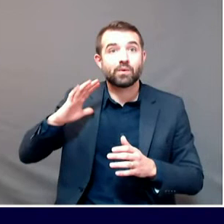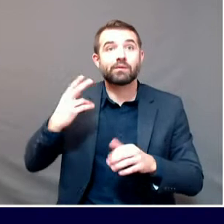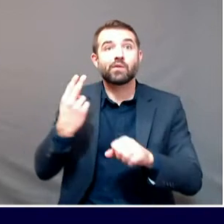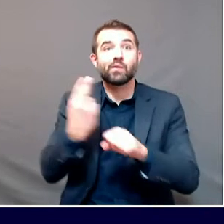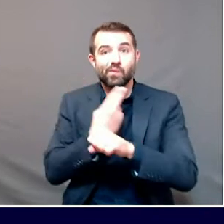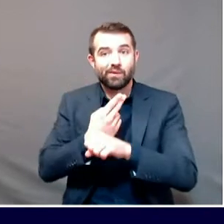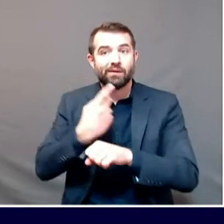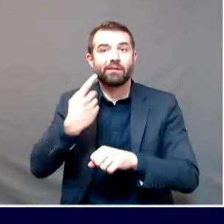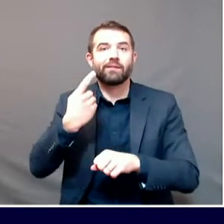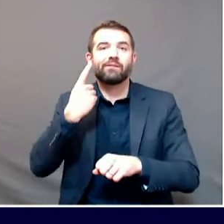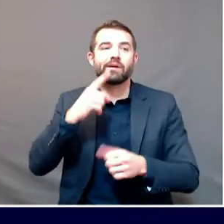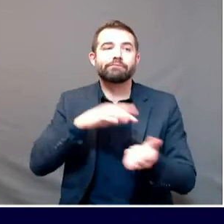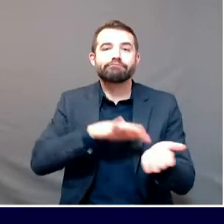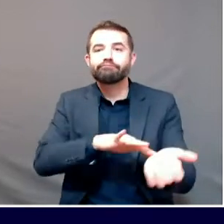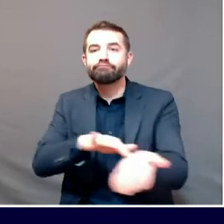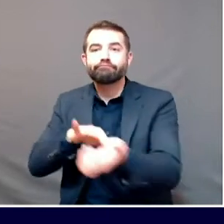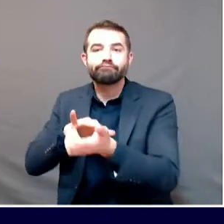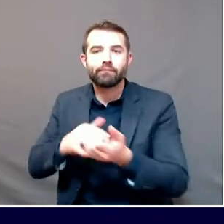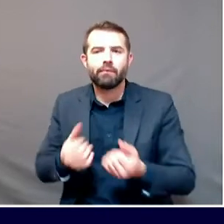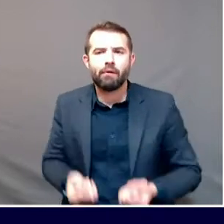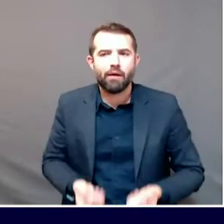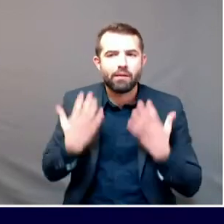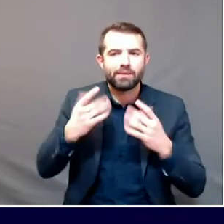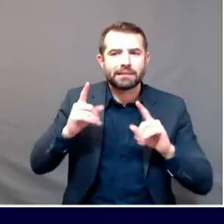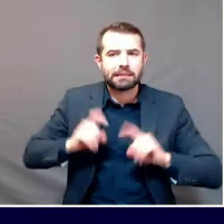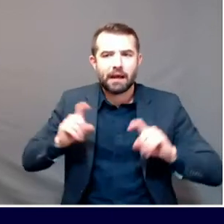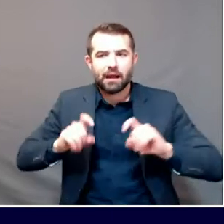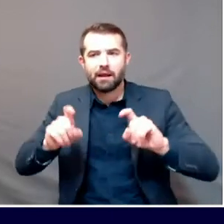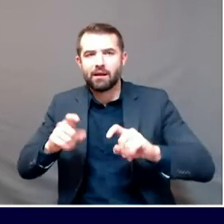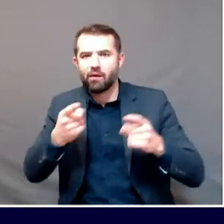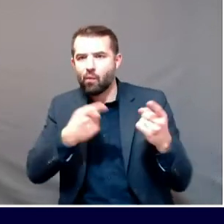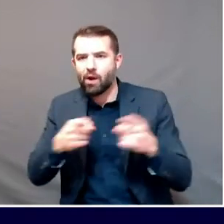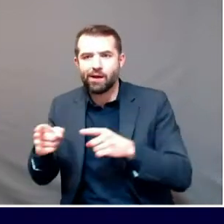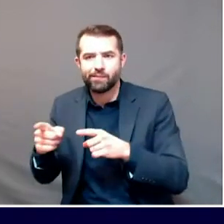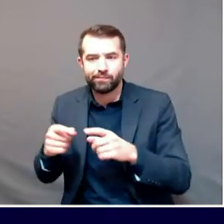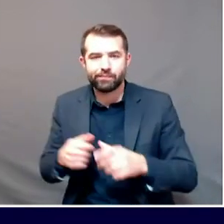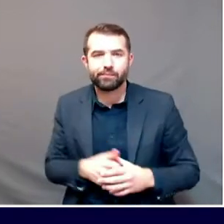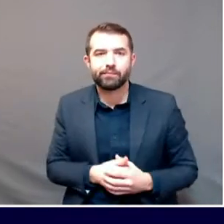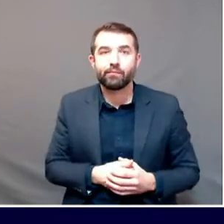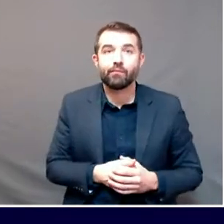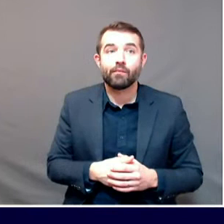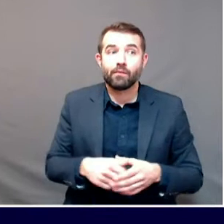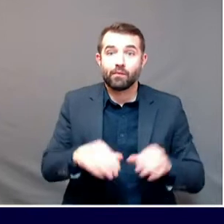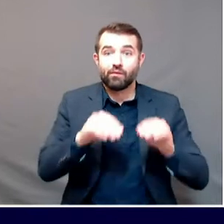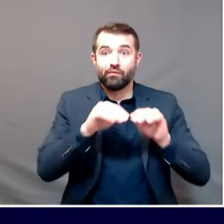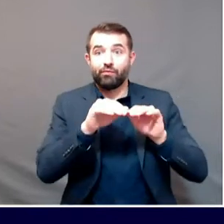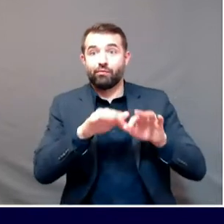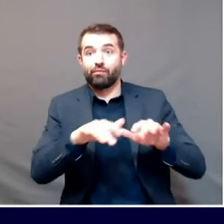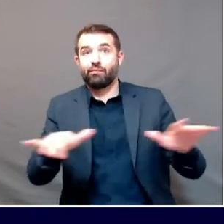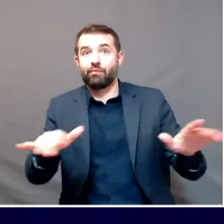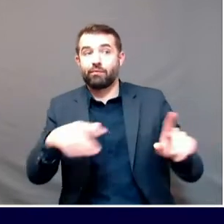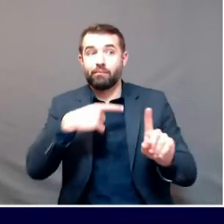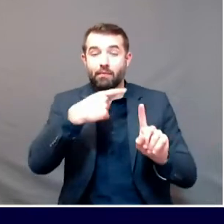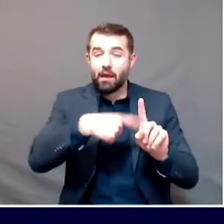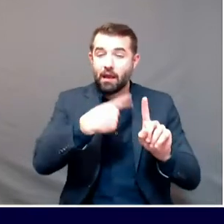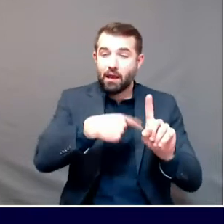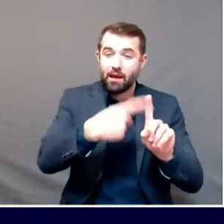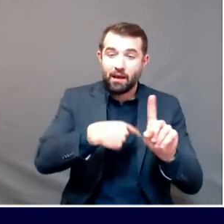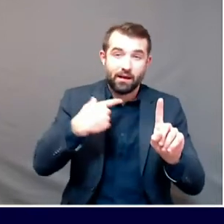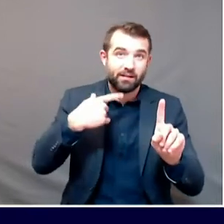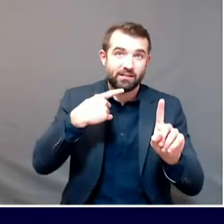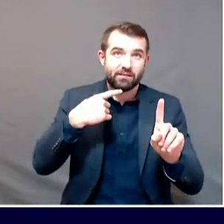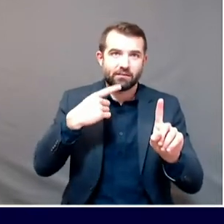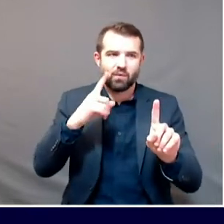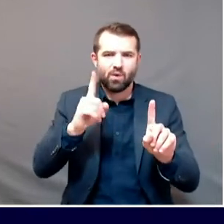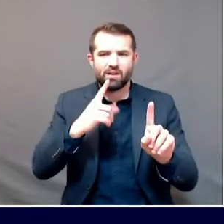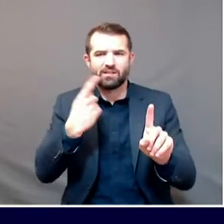could occur. In other phases of a pandemic, it's a good proxy for the prevalence, just how much disease there is out there.